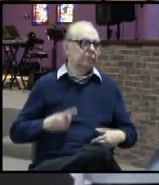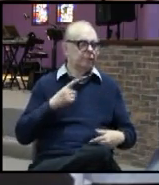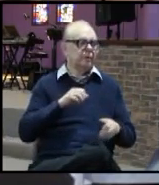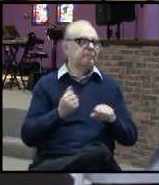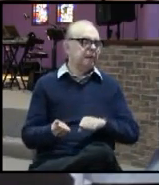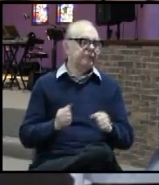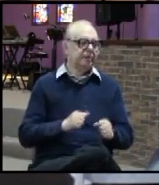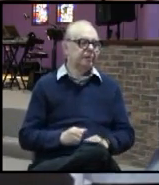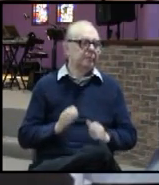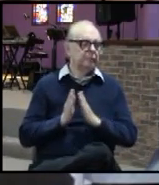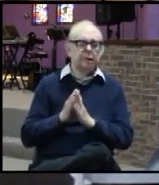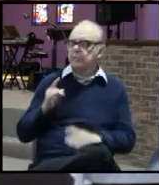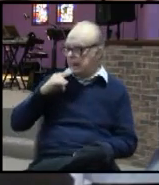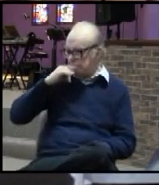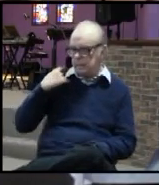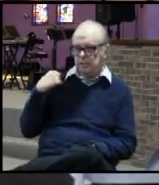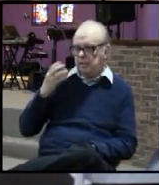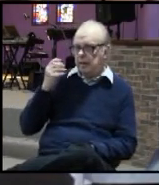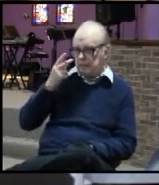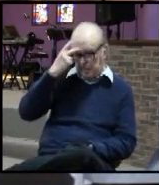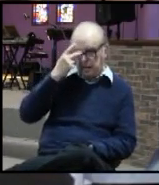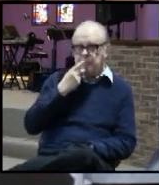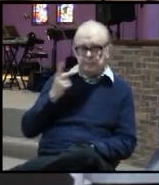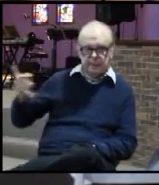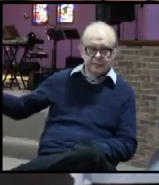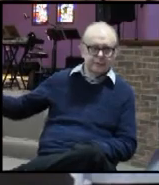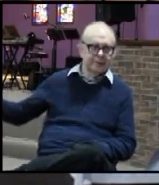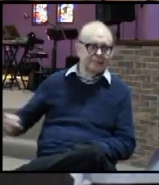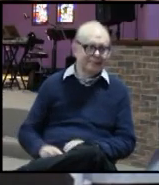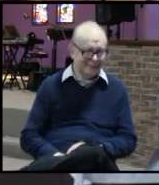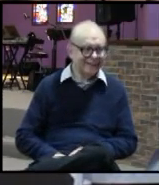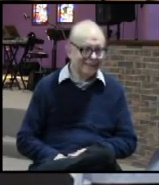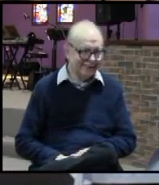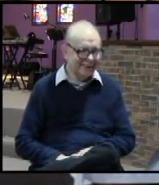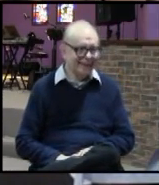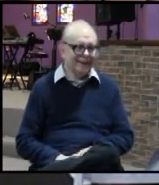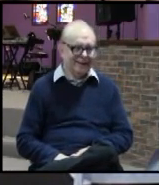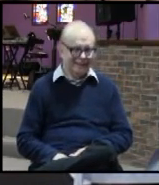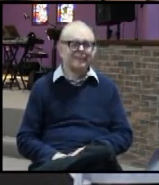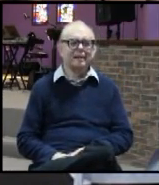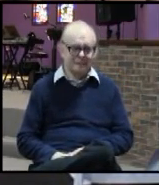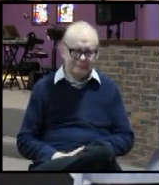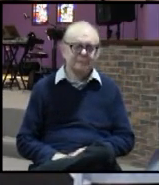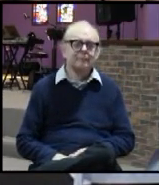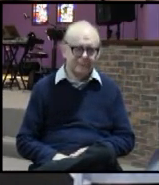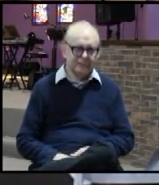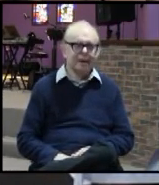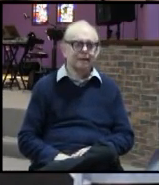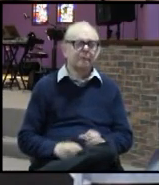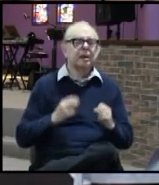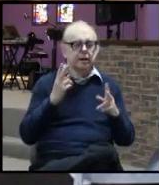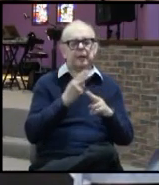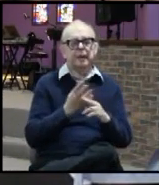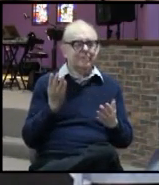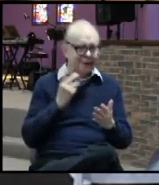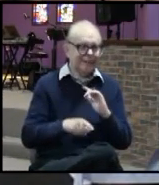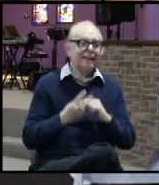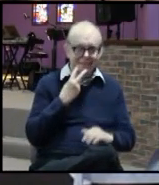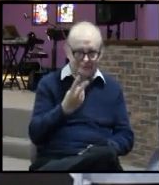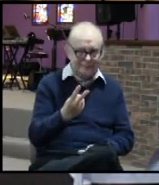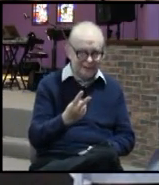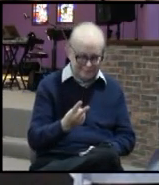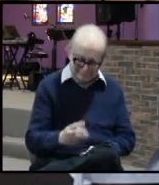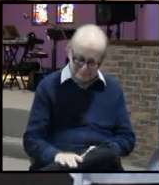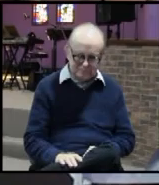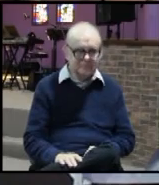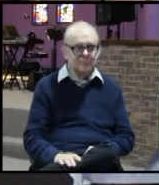that. And then I'll get them. Okay? And this is number three. My Father's taking care of things that I can't see. There's a lot of things in your life, ladies and